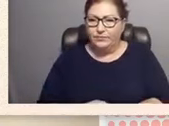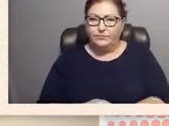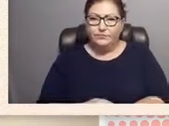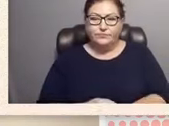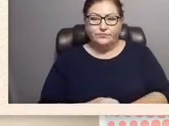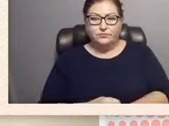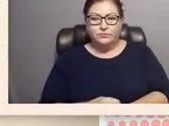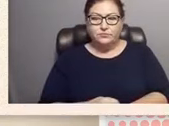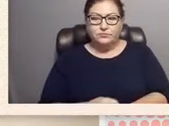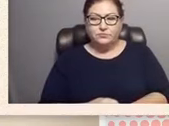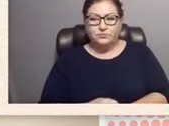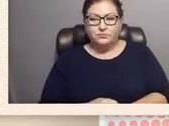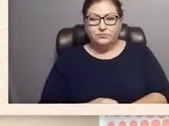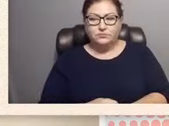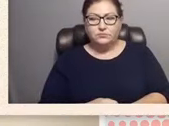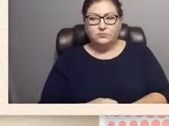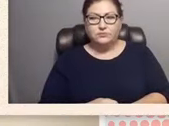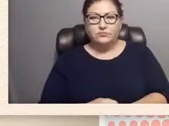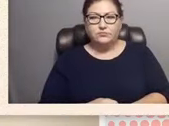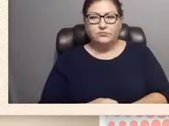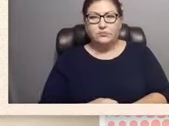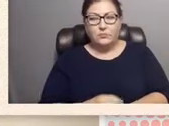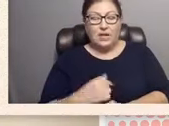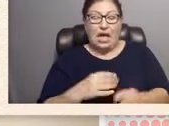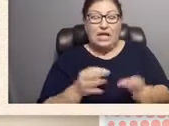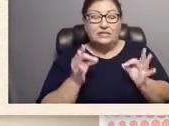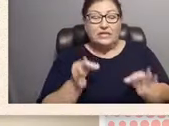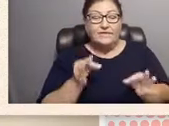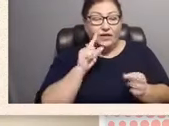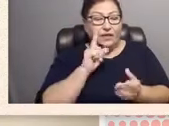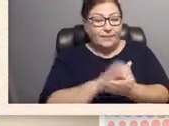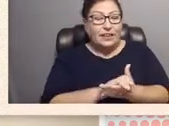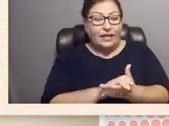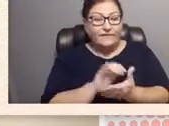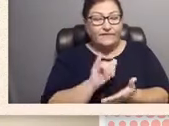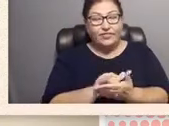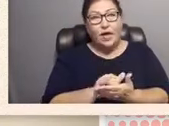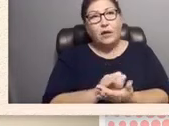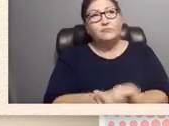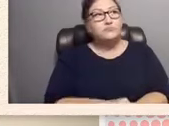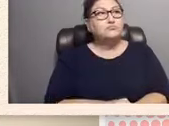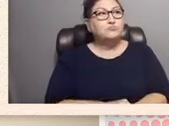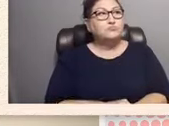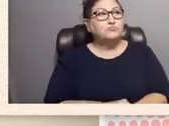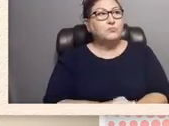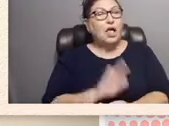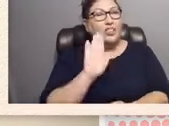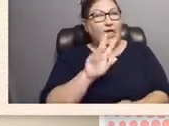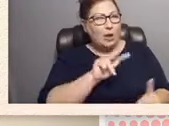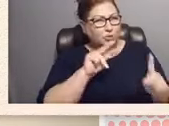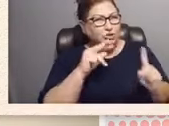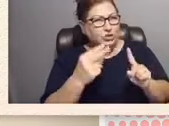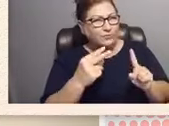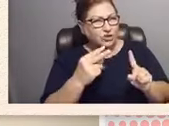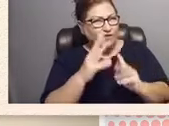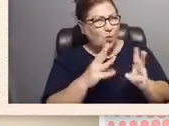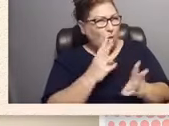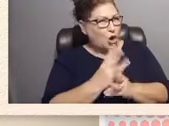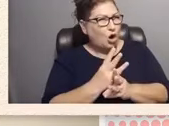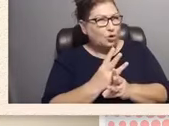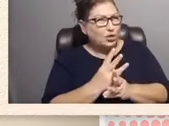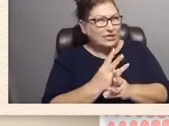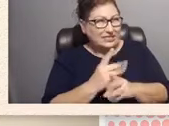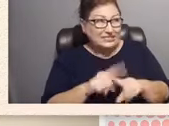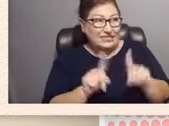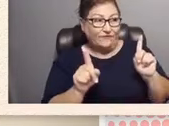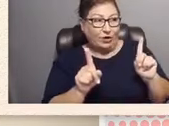I definitely believe that their outlook and their perception of the world is different, and